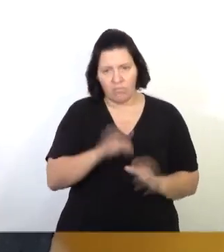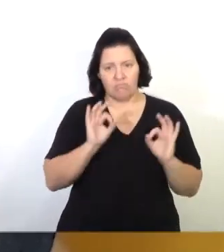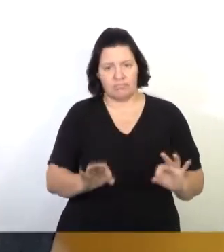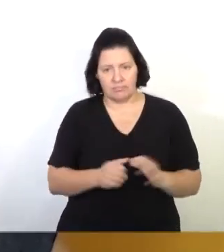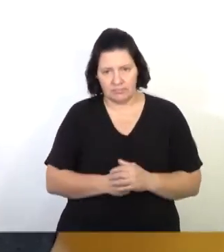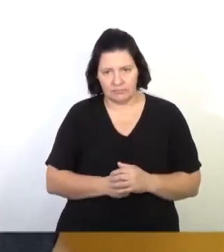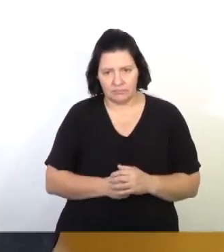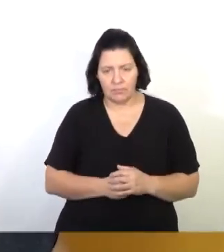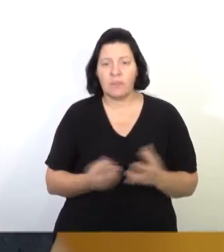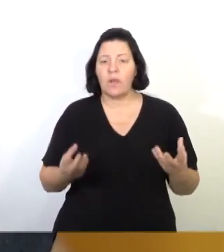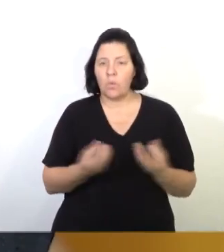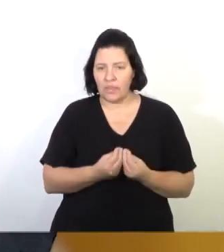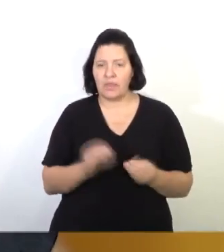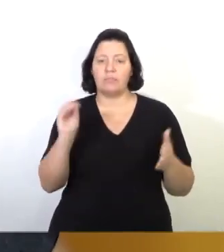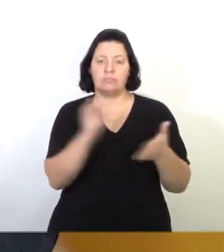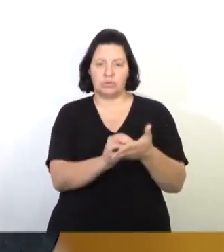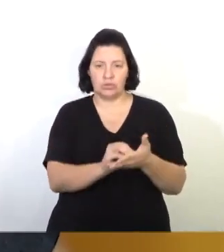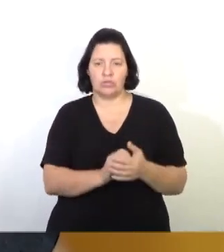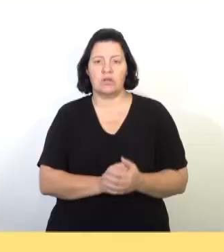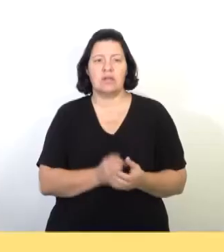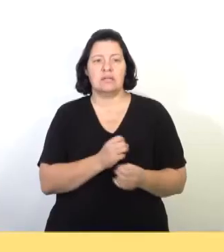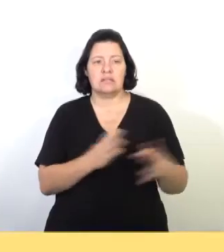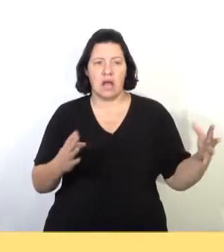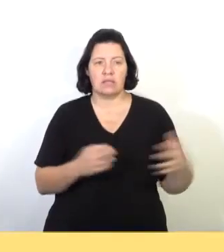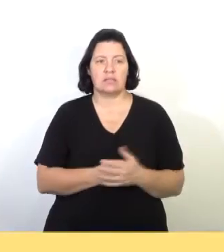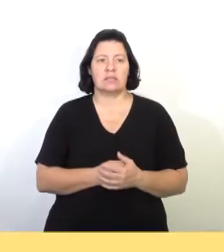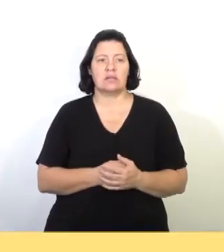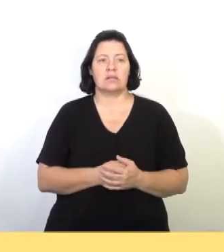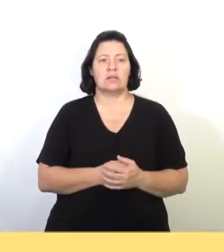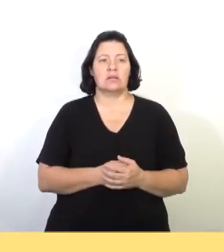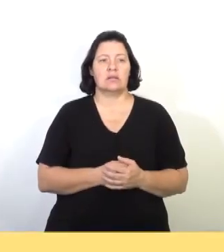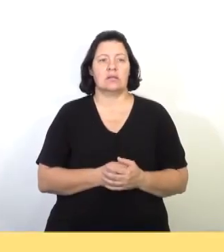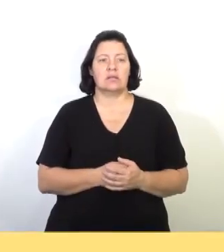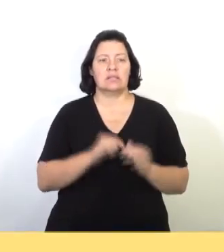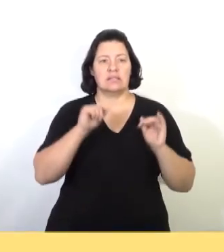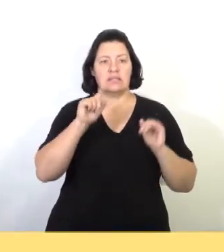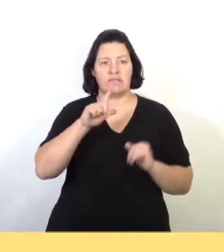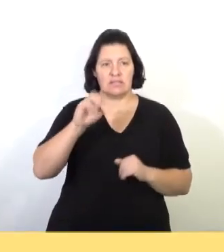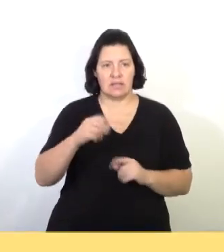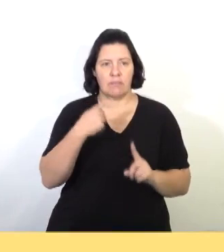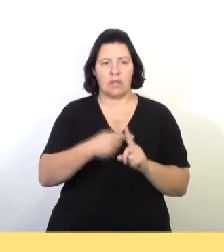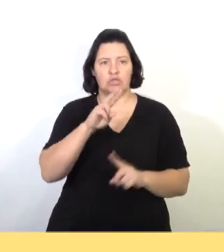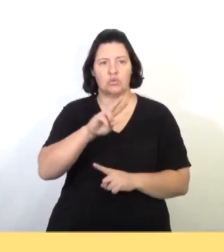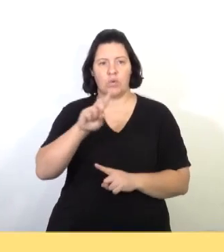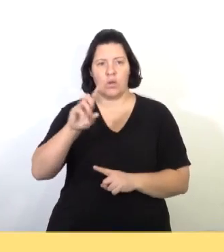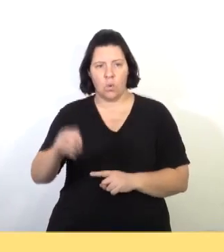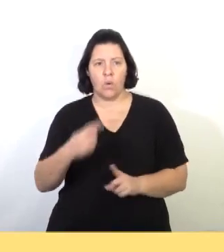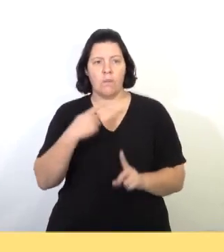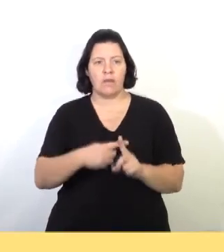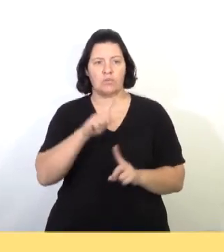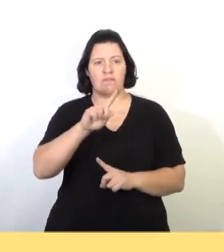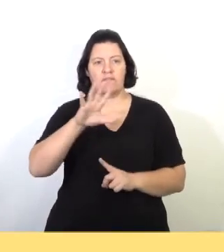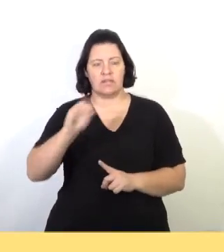are correct. So with me, please punch in. Start with your 70 plus 210 plus